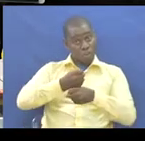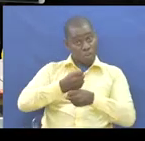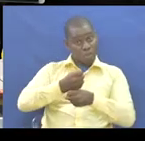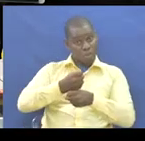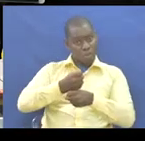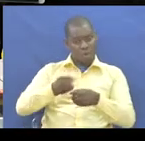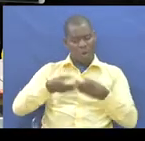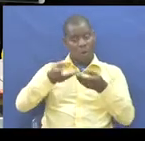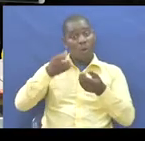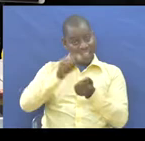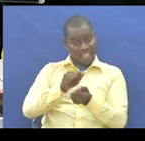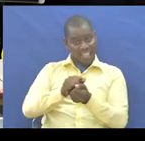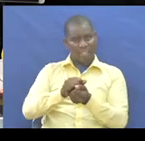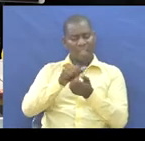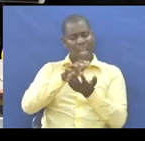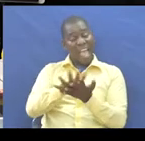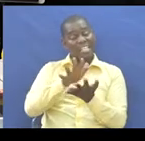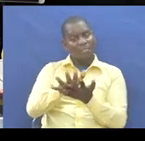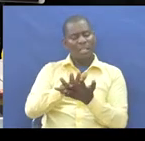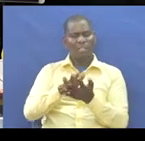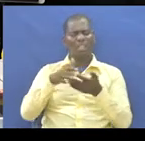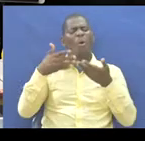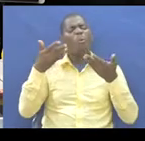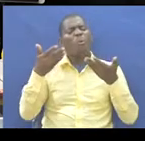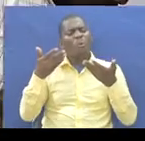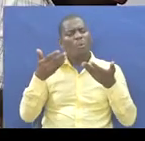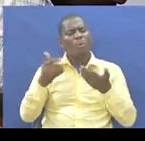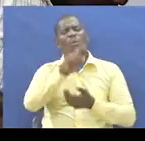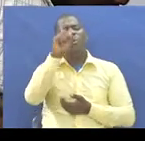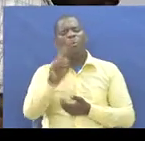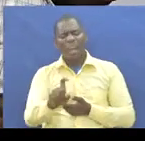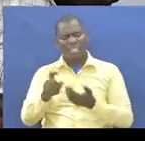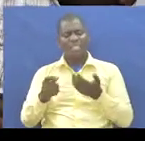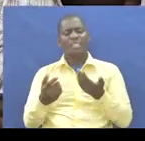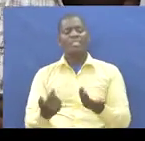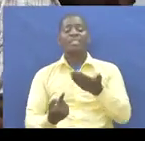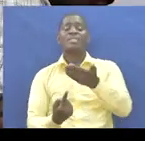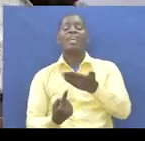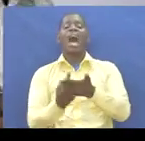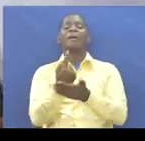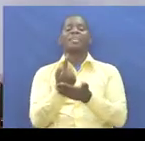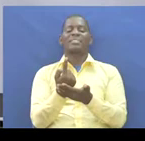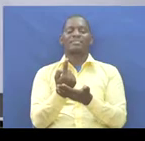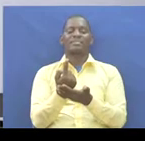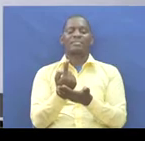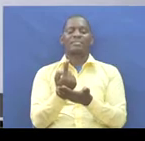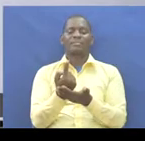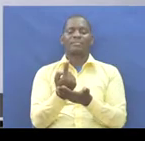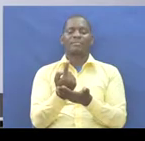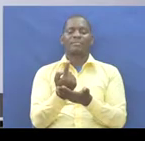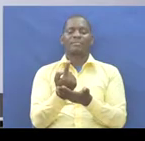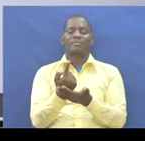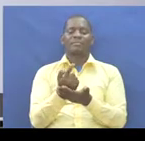force in detail. But the second thing to do, let me give you one thing, that explain what